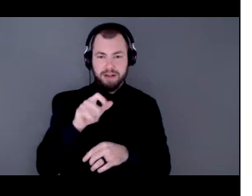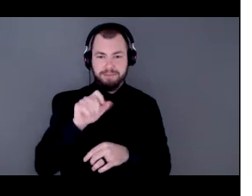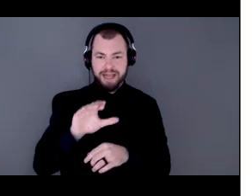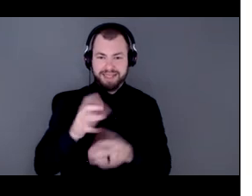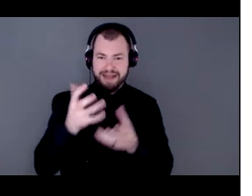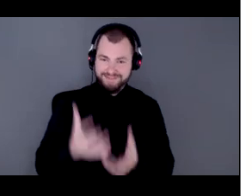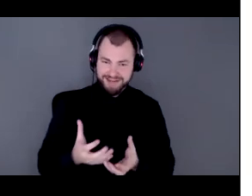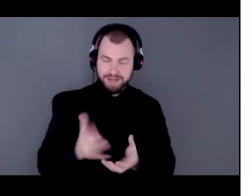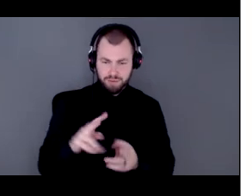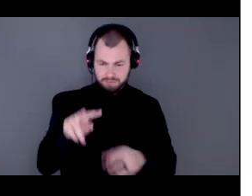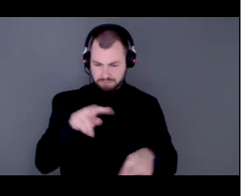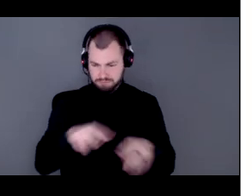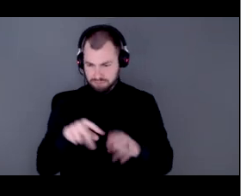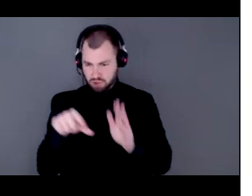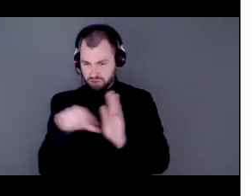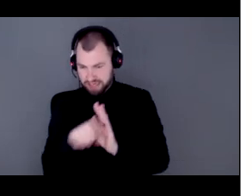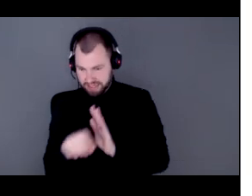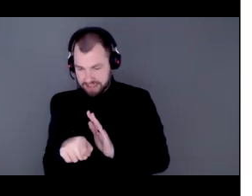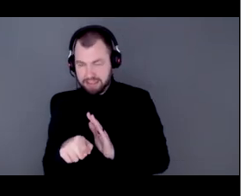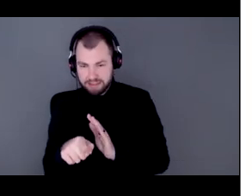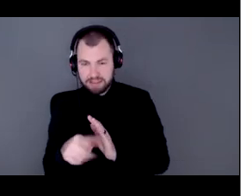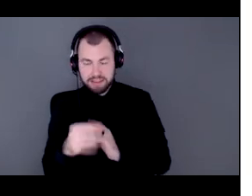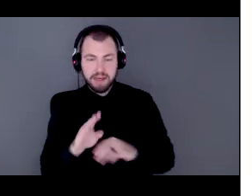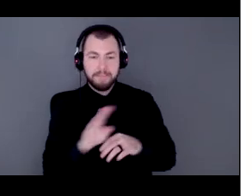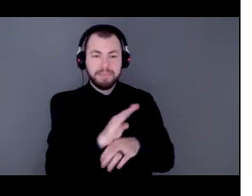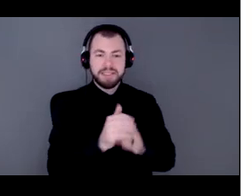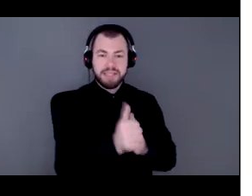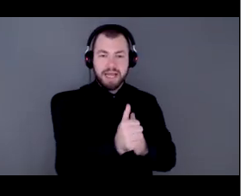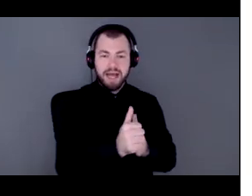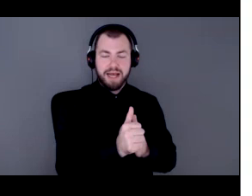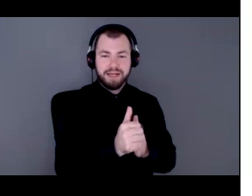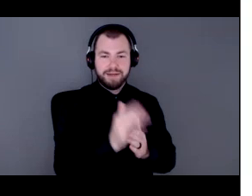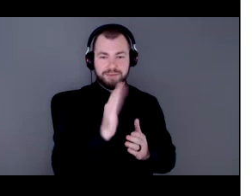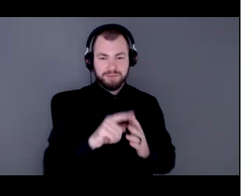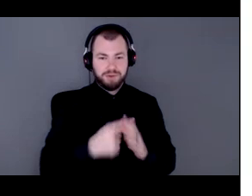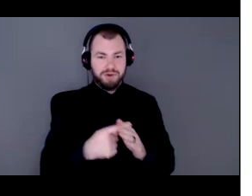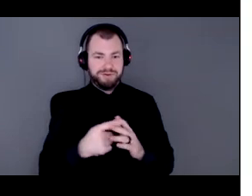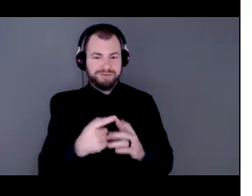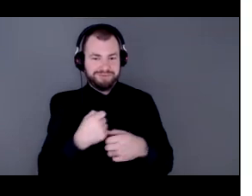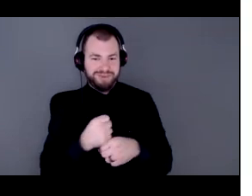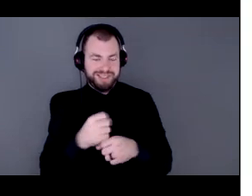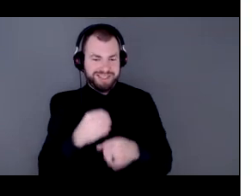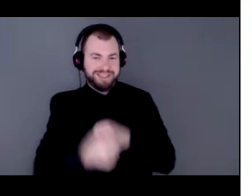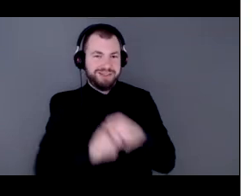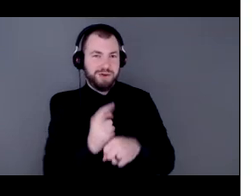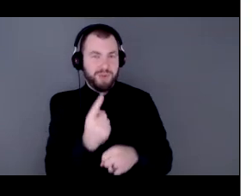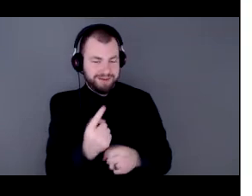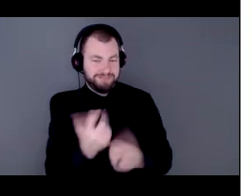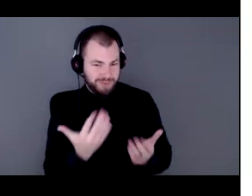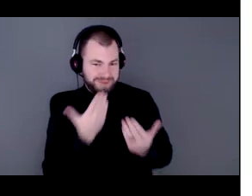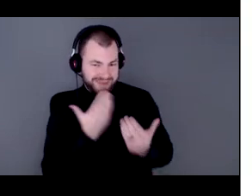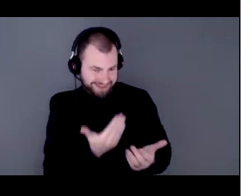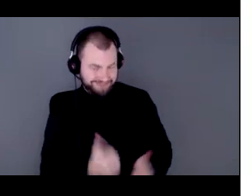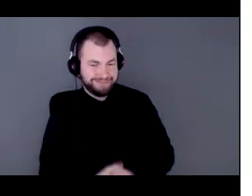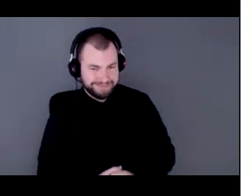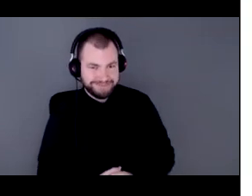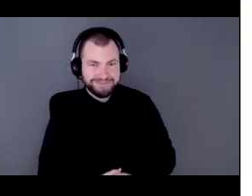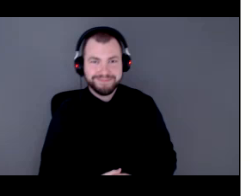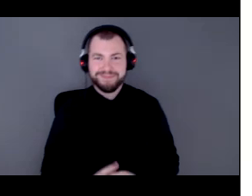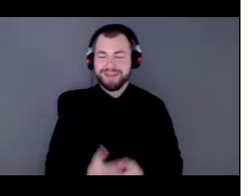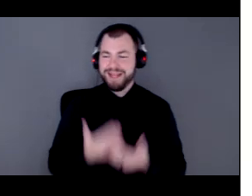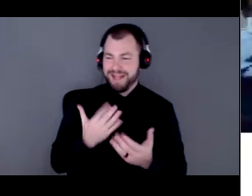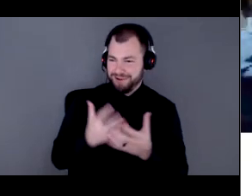and the business guide is going to start creation in year one. So with that, I'll just say thank you. Thank you so much. Yeah. We have